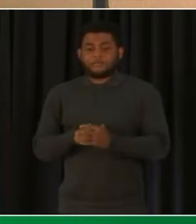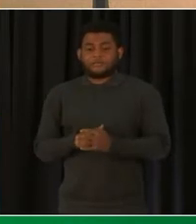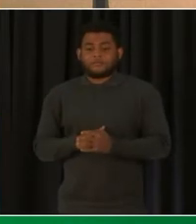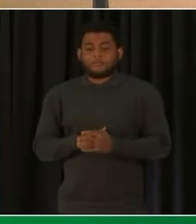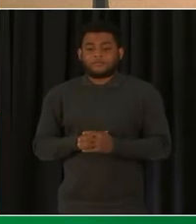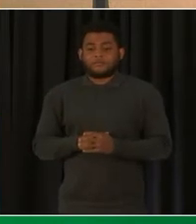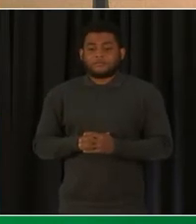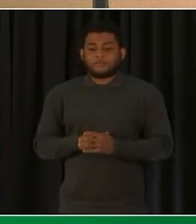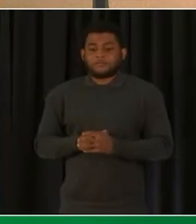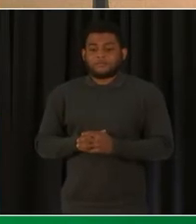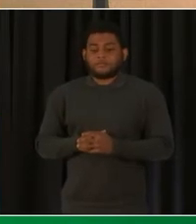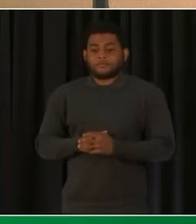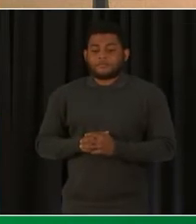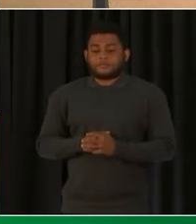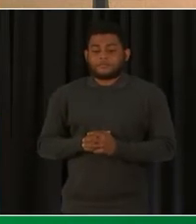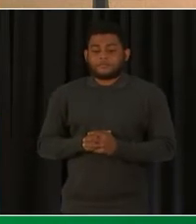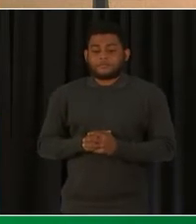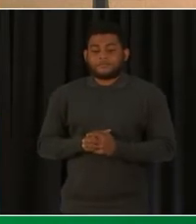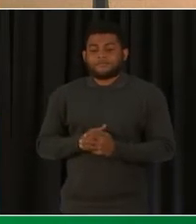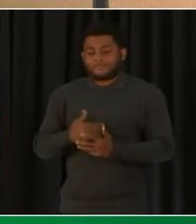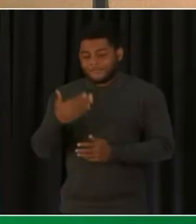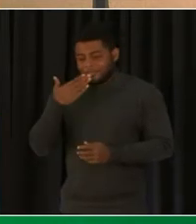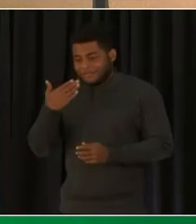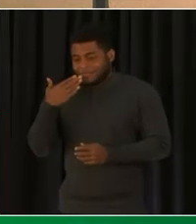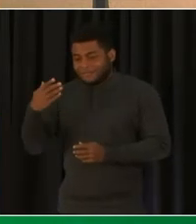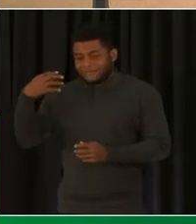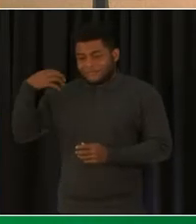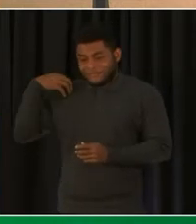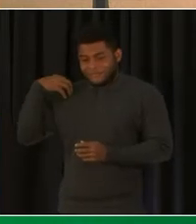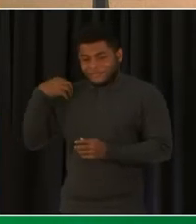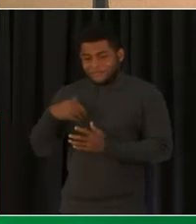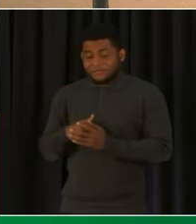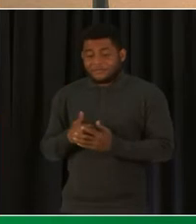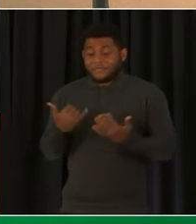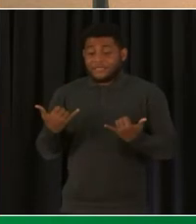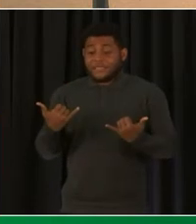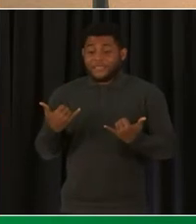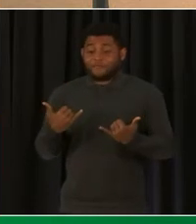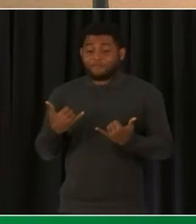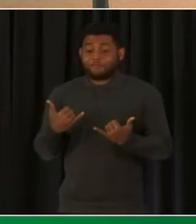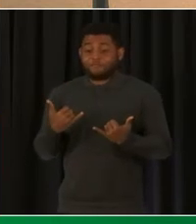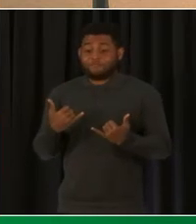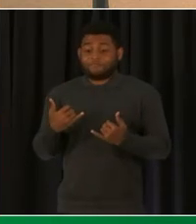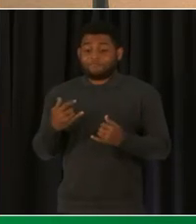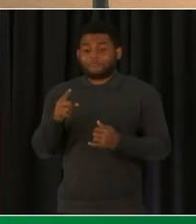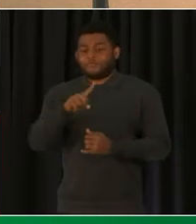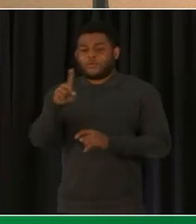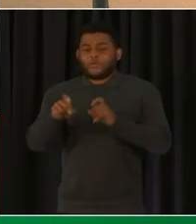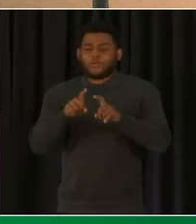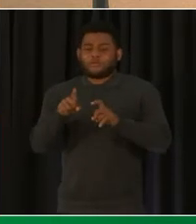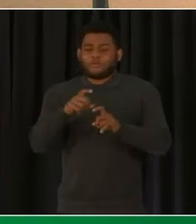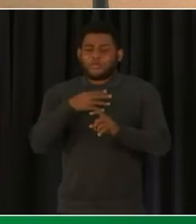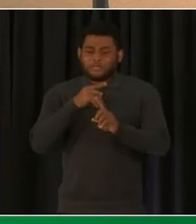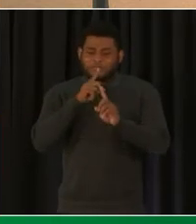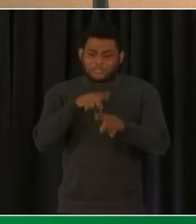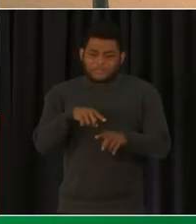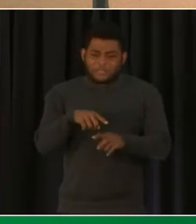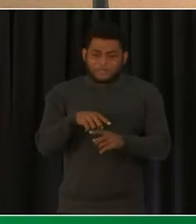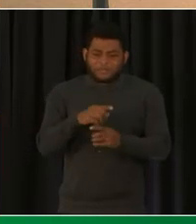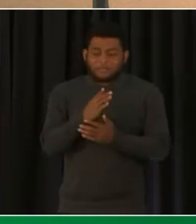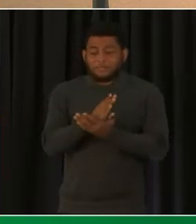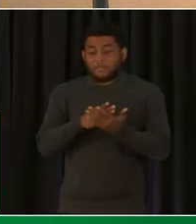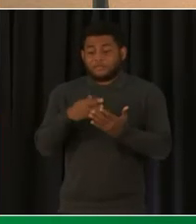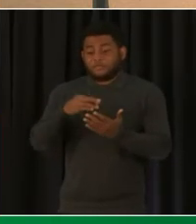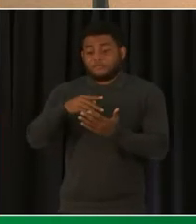Thank you, Chancellor. So, like he said, we're going to transfer over to our question and answer portion of the program. Just as a quick